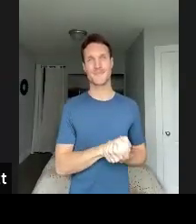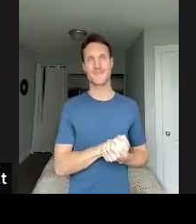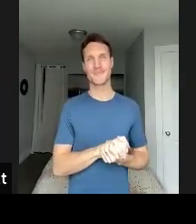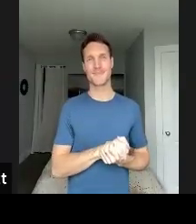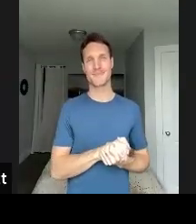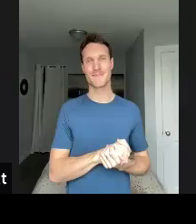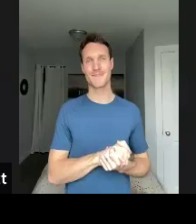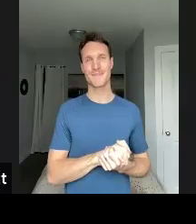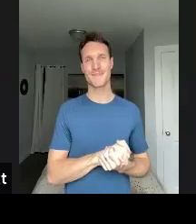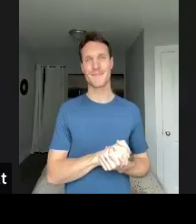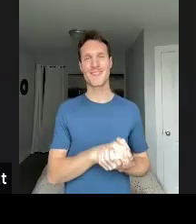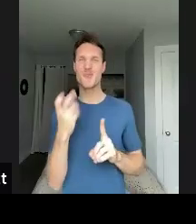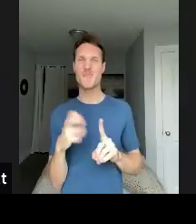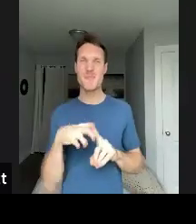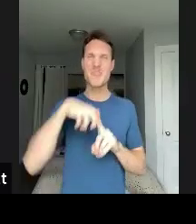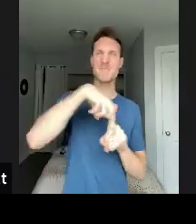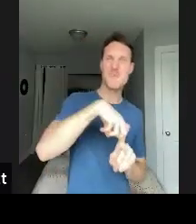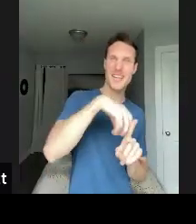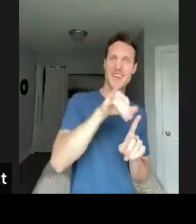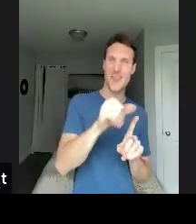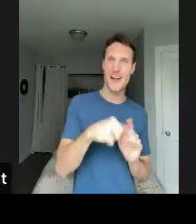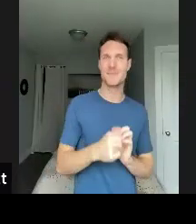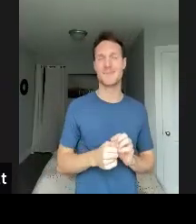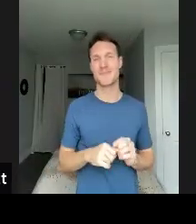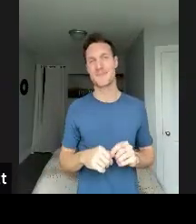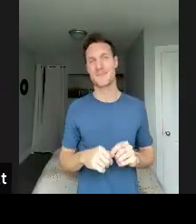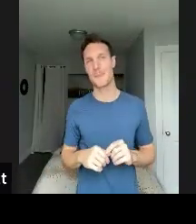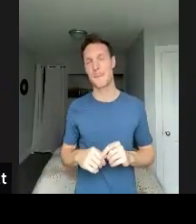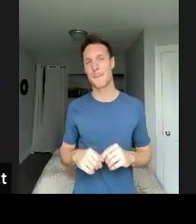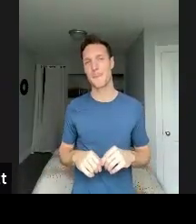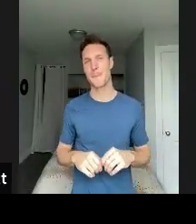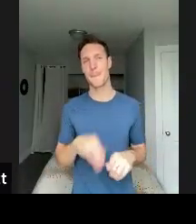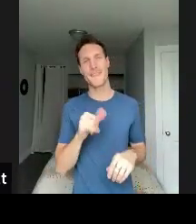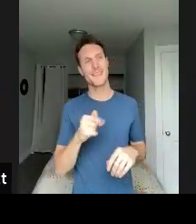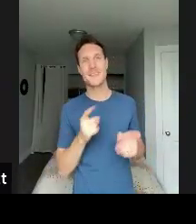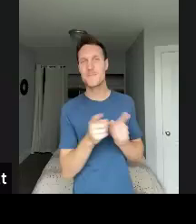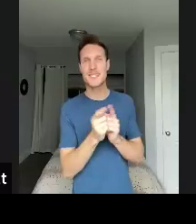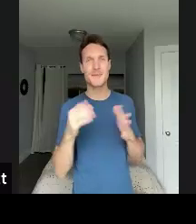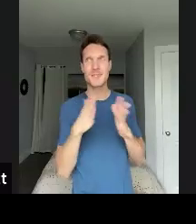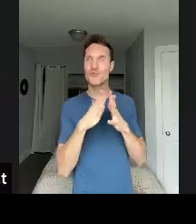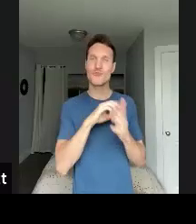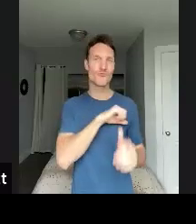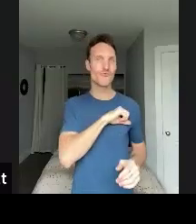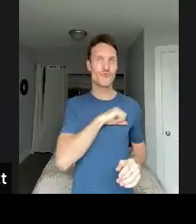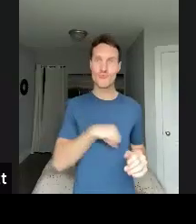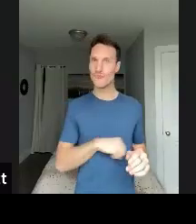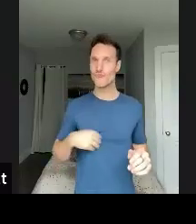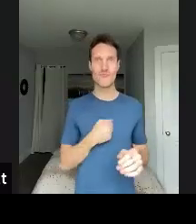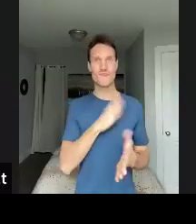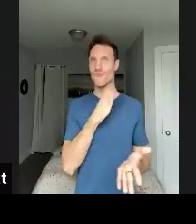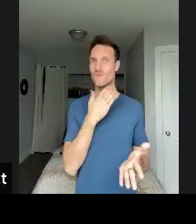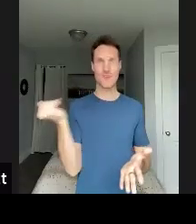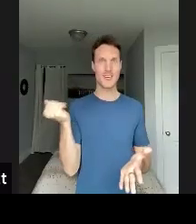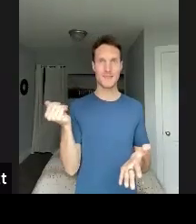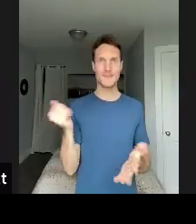I just kind of want to piggyback back off what you said, Carrie, that, these meetings have been extremely successful and we've had more people than